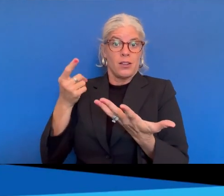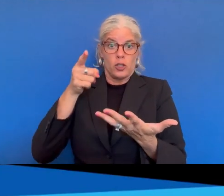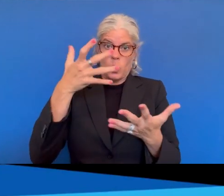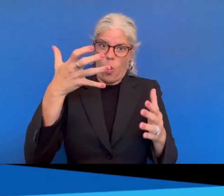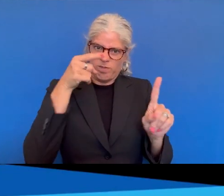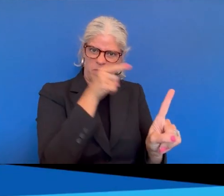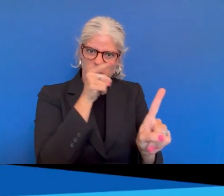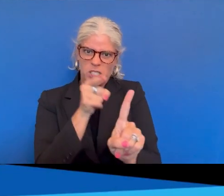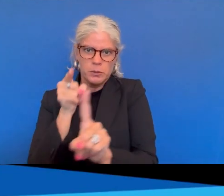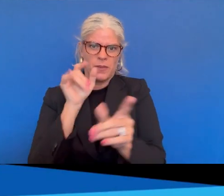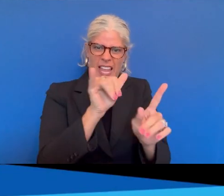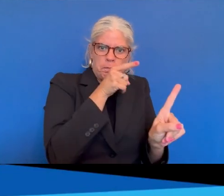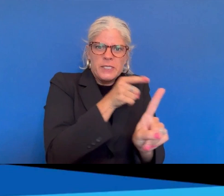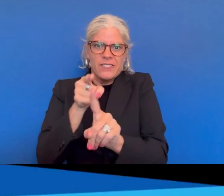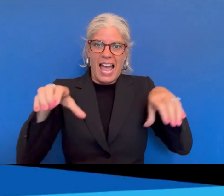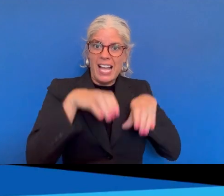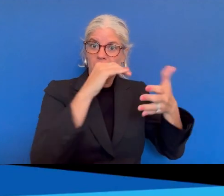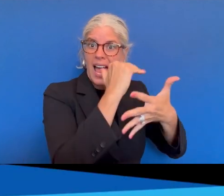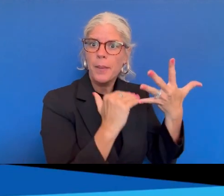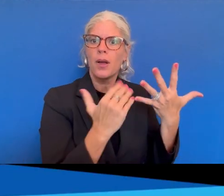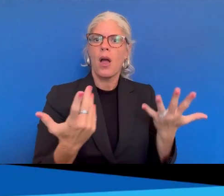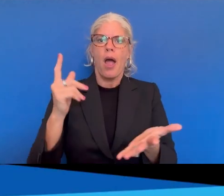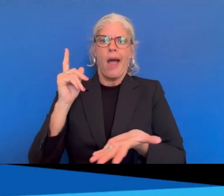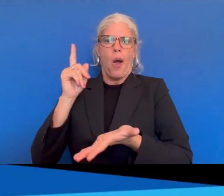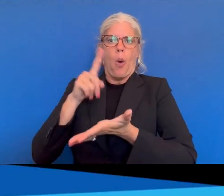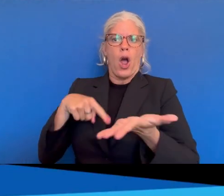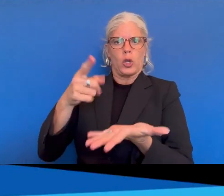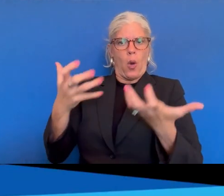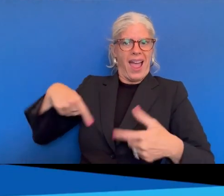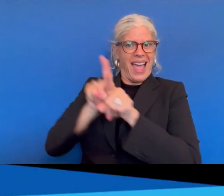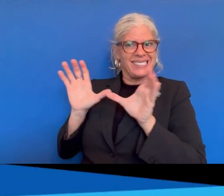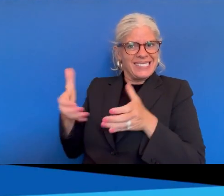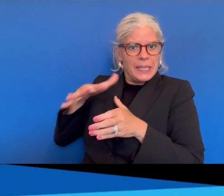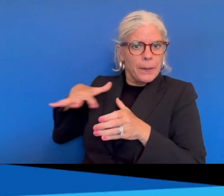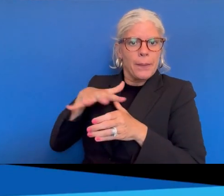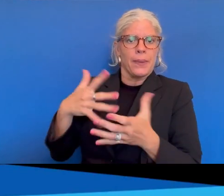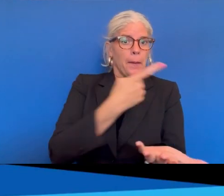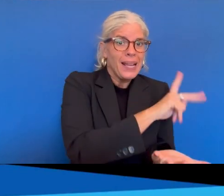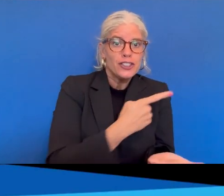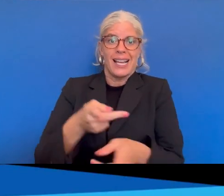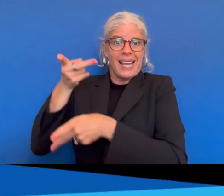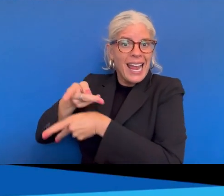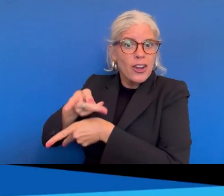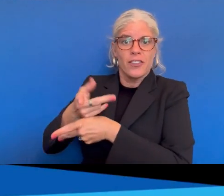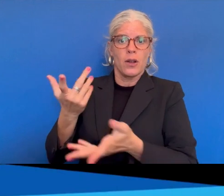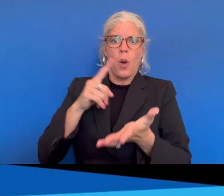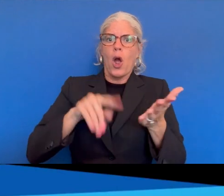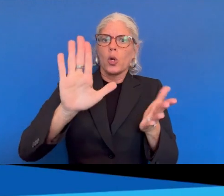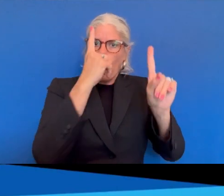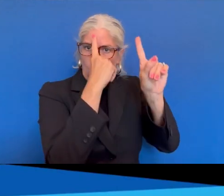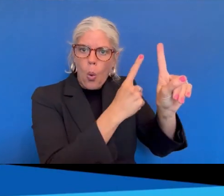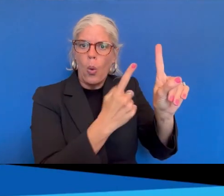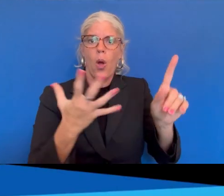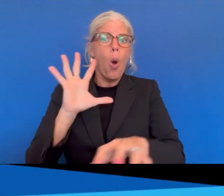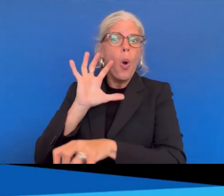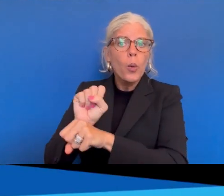you, as a team unit, a patient and caregiver team, what are your action items, homework assignments, or takeaways?